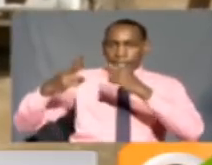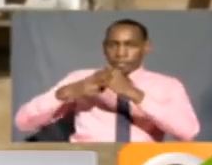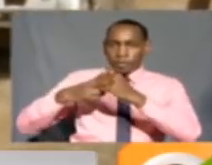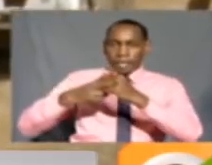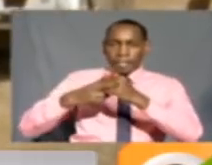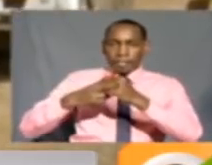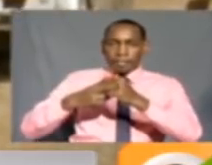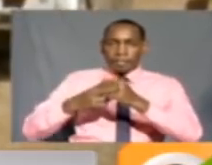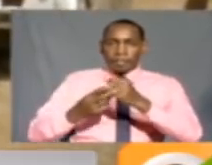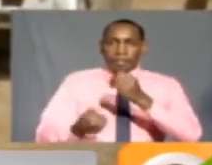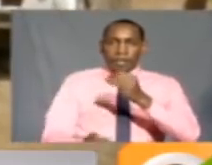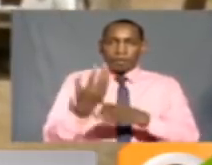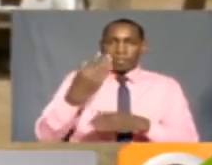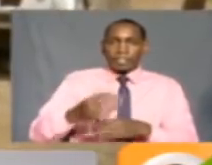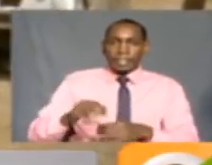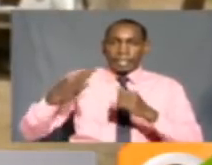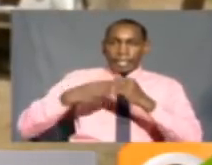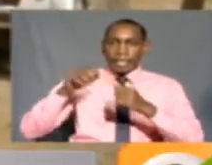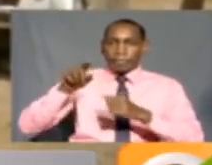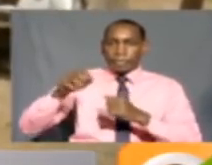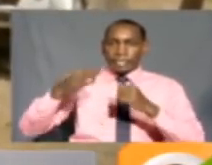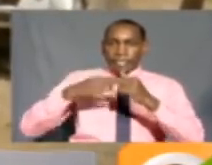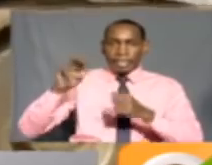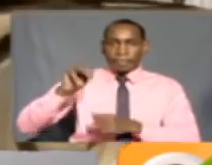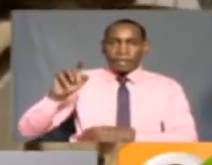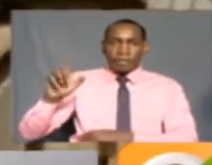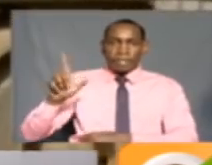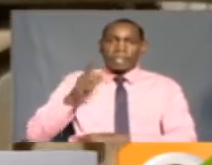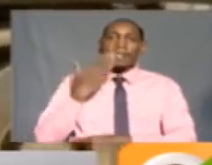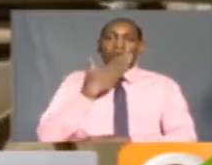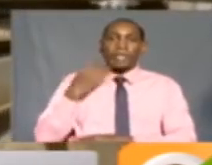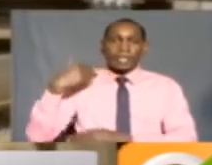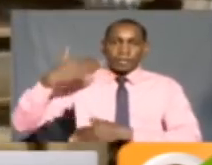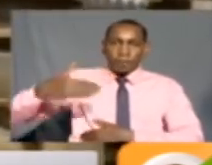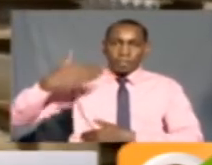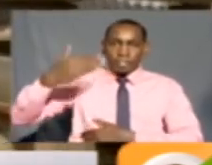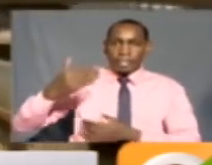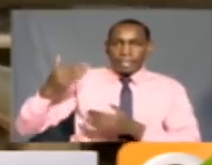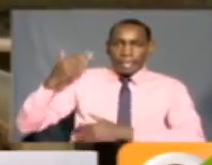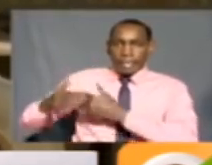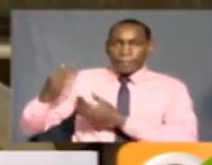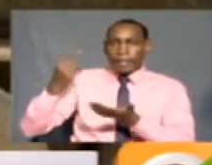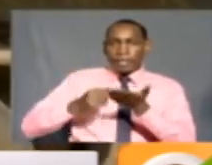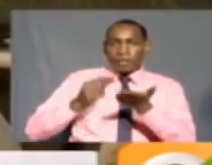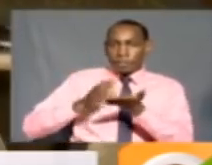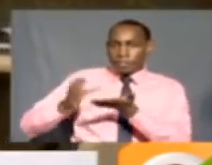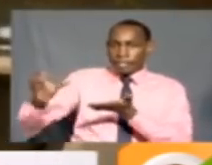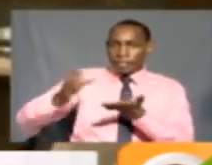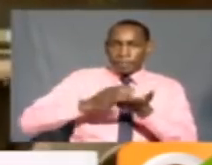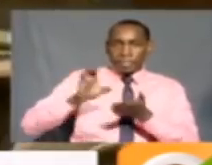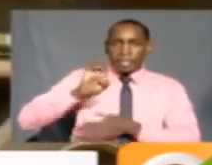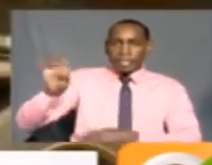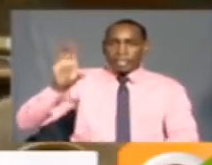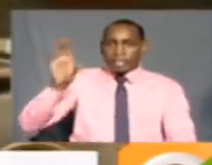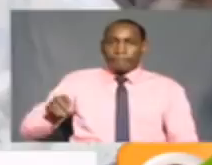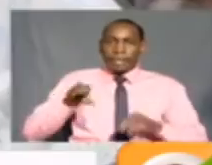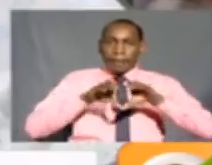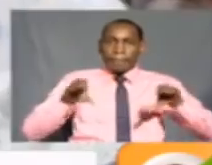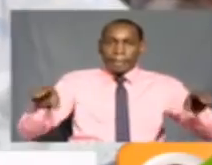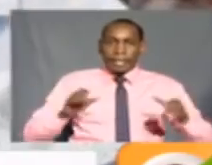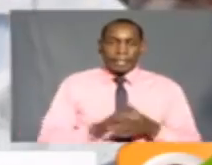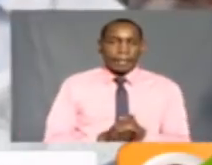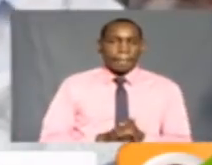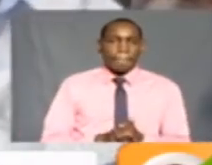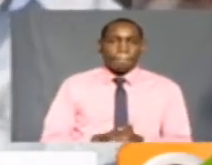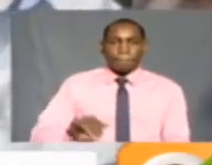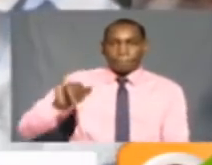be pumping a total of 8.8 million liters of oil per day to neighboring Uganda for distribution to the East African market. With this